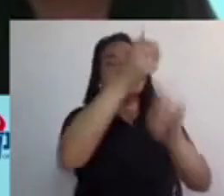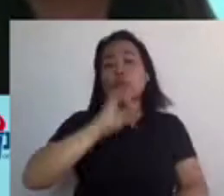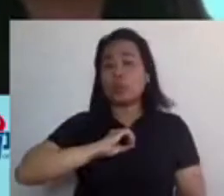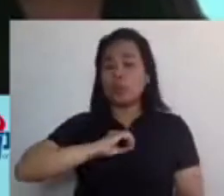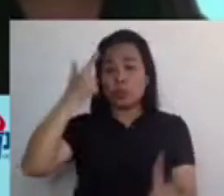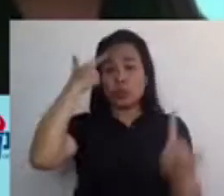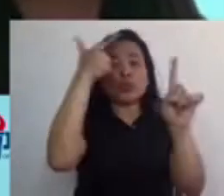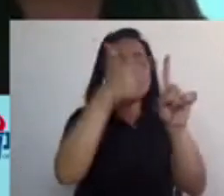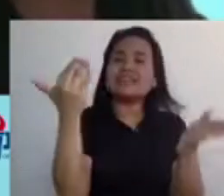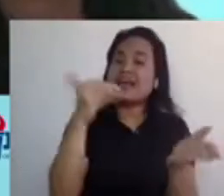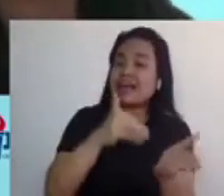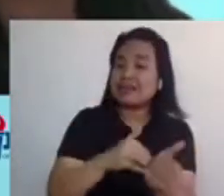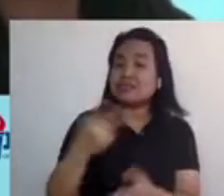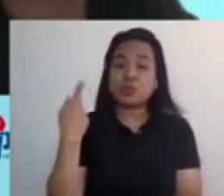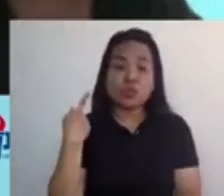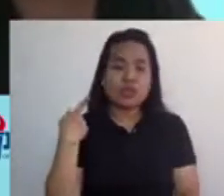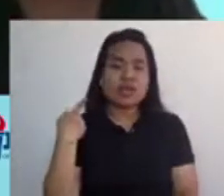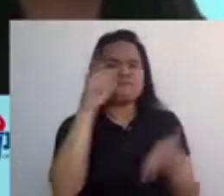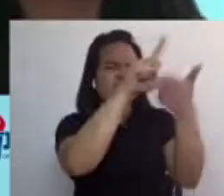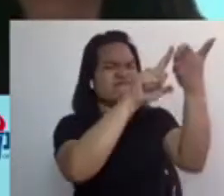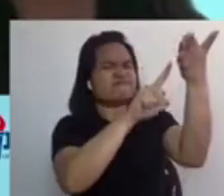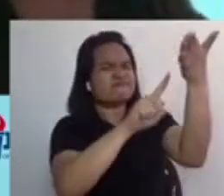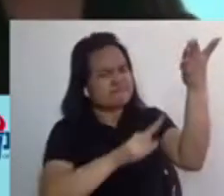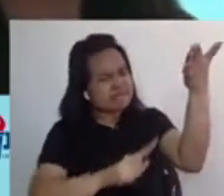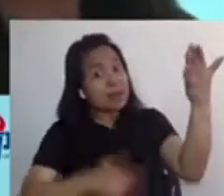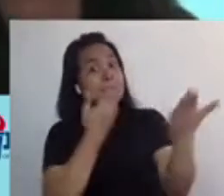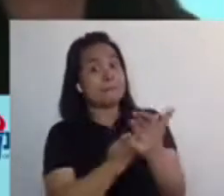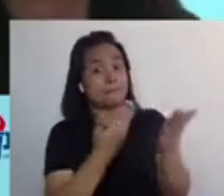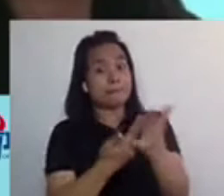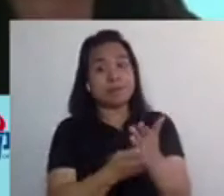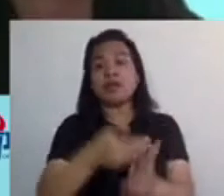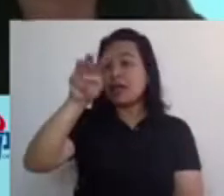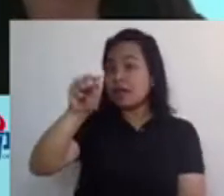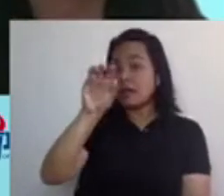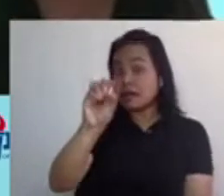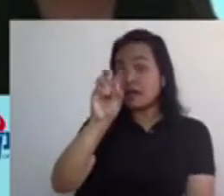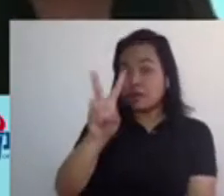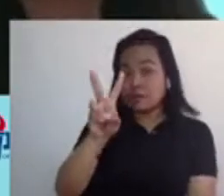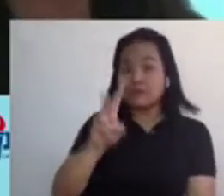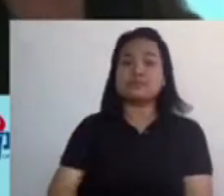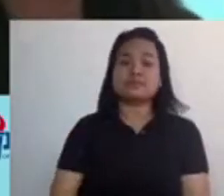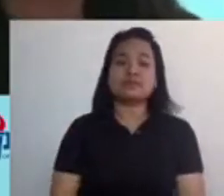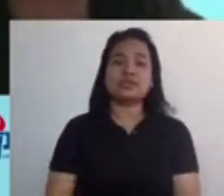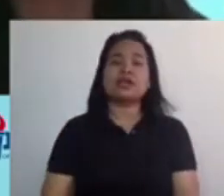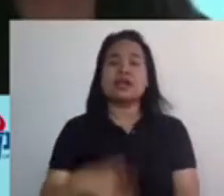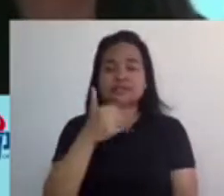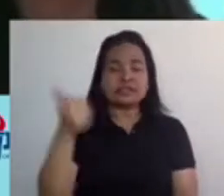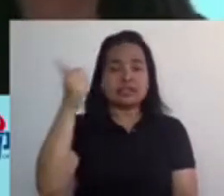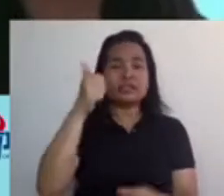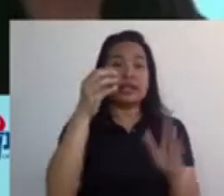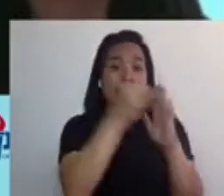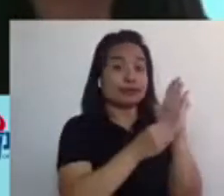here a list of means of verification that have corresponding performance indicators. If you are able